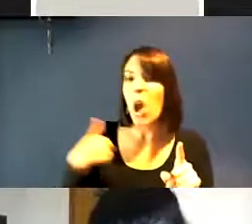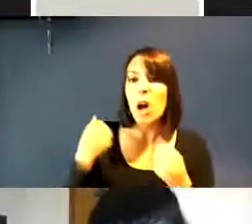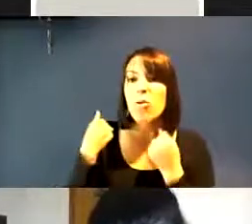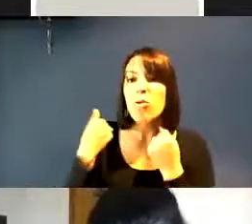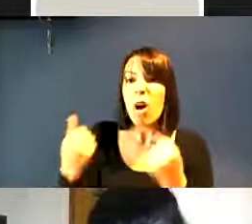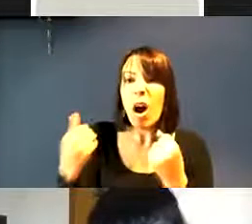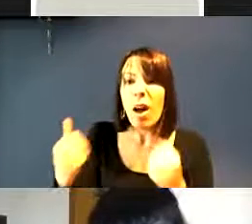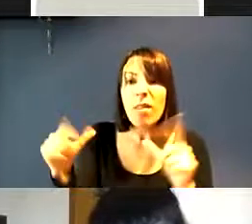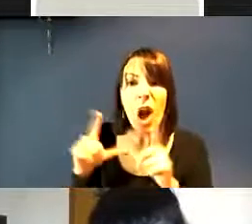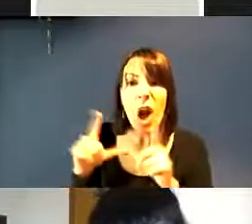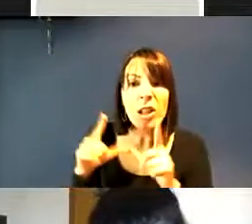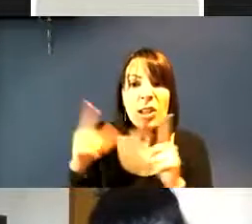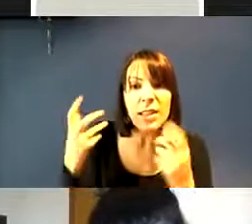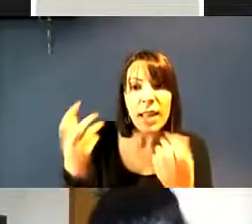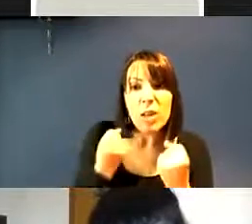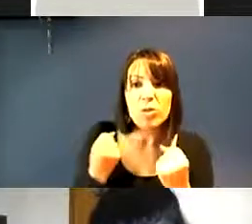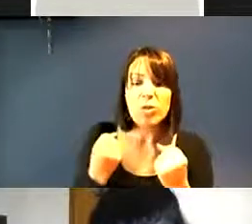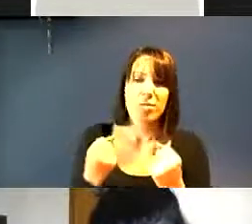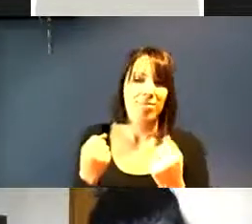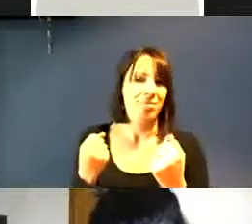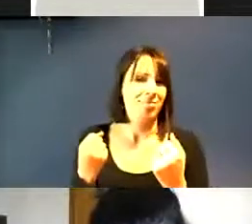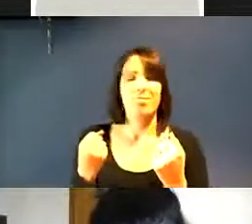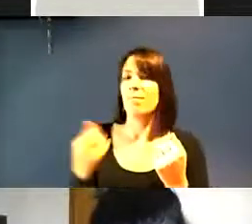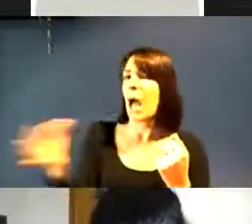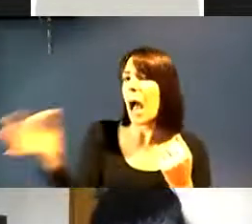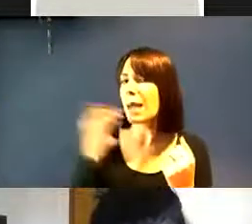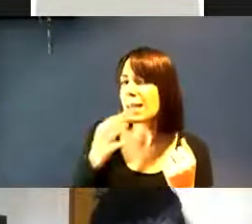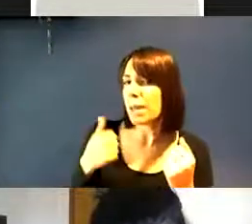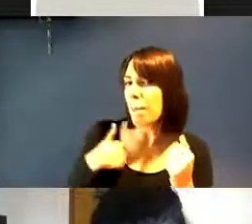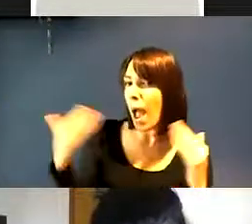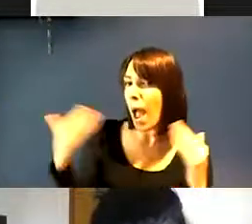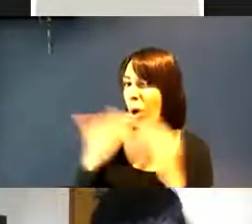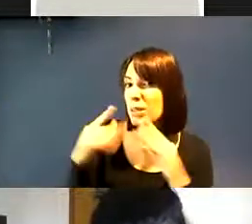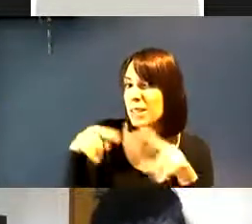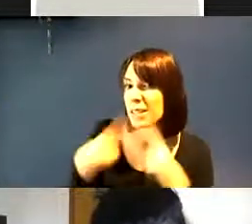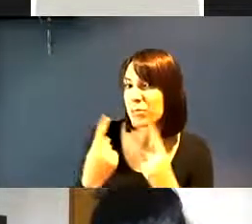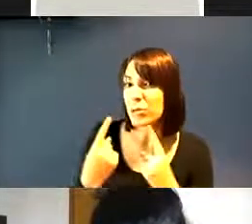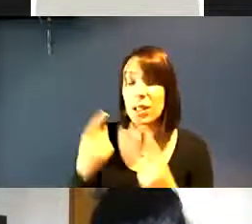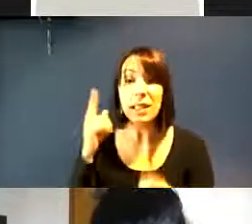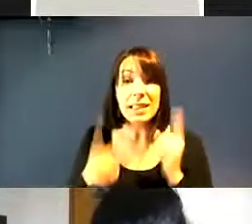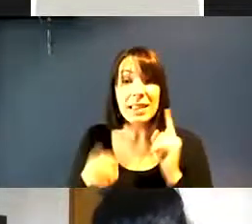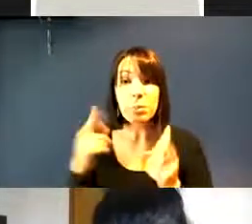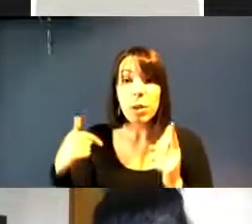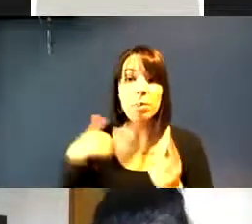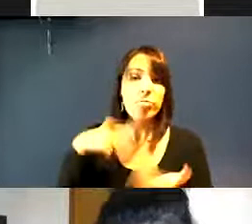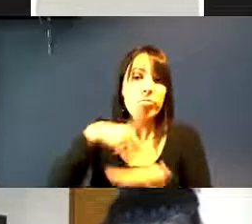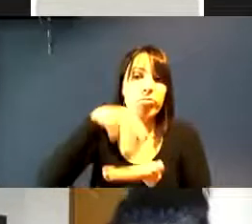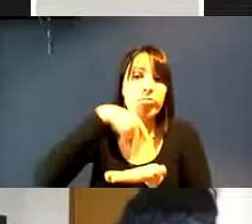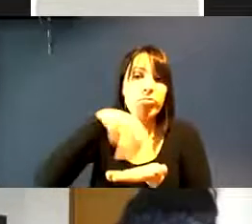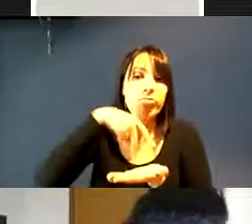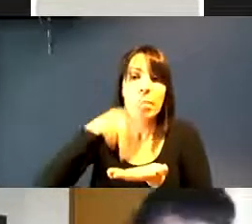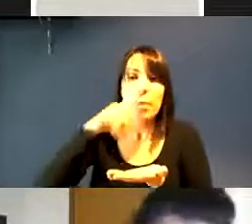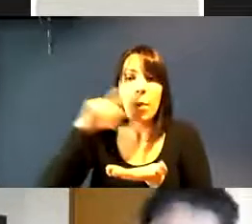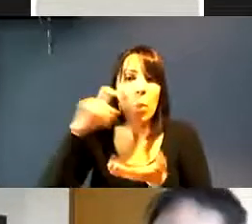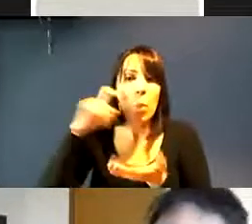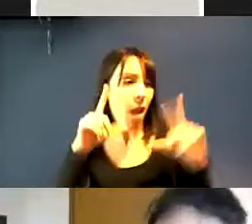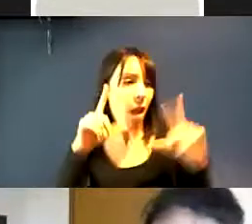like you? Even filming or taking photos of us in public without our